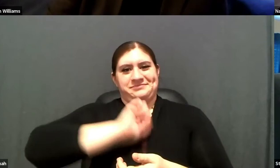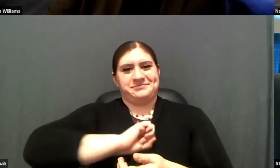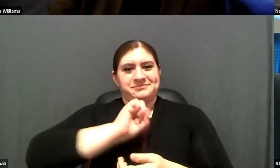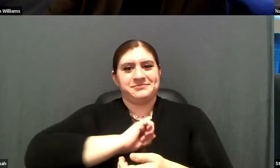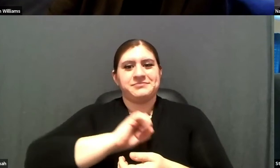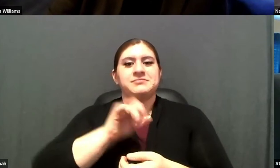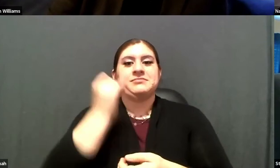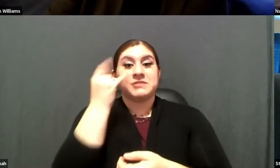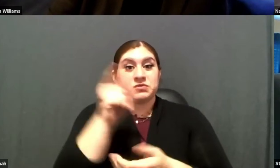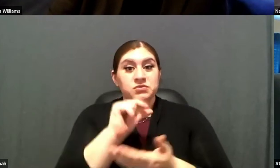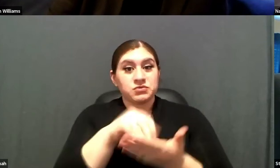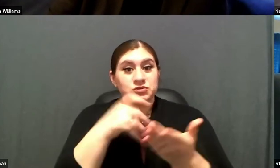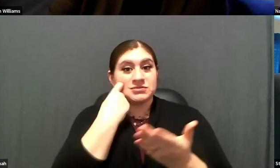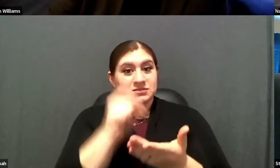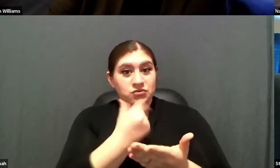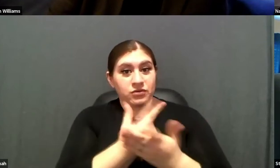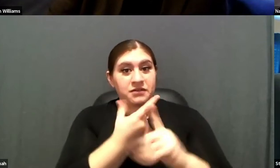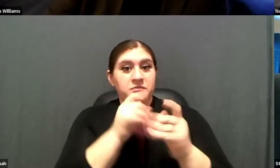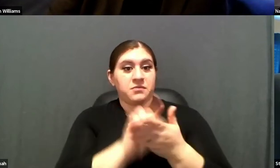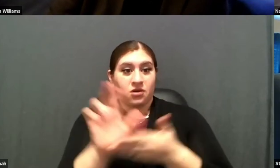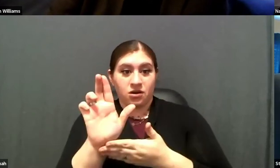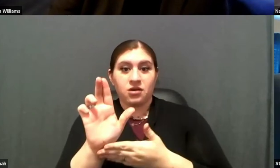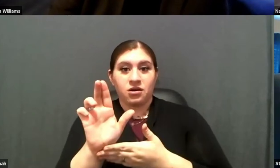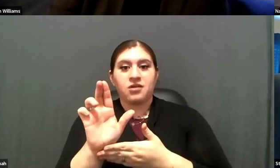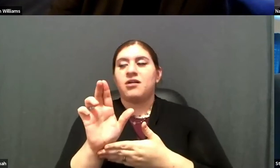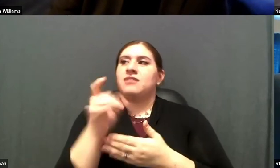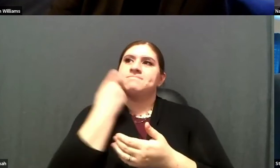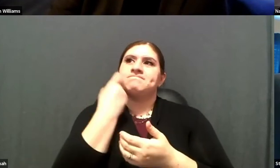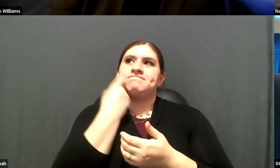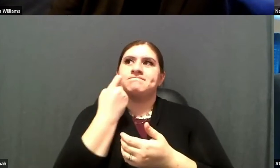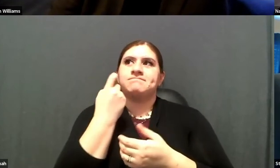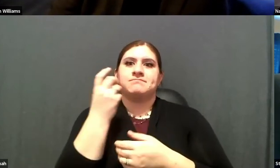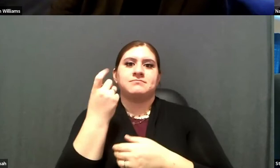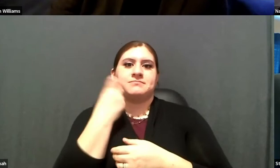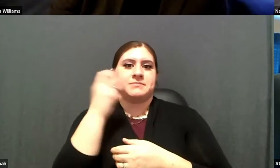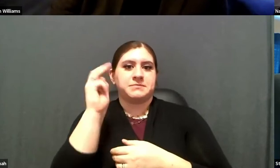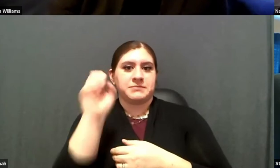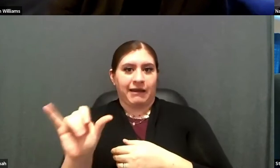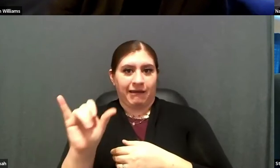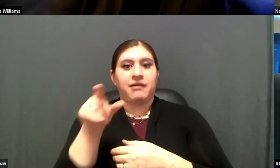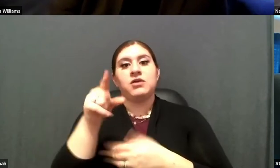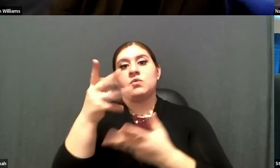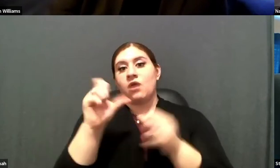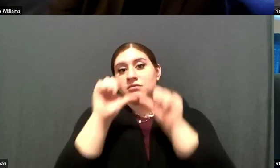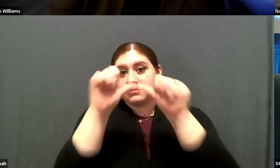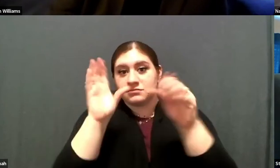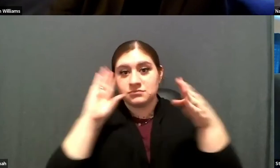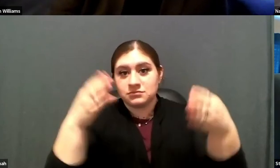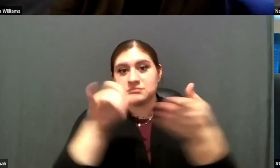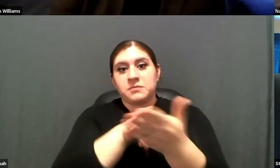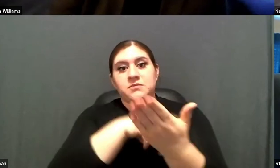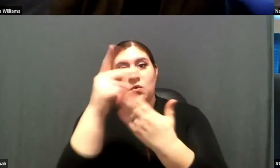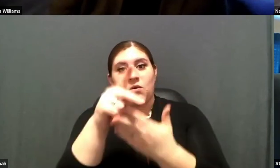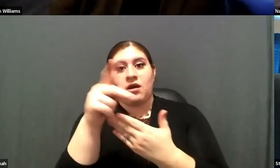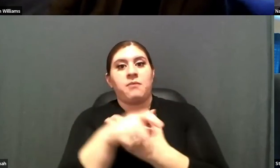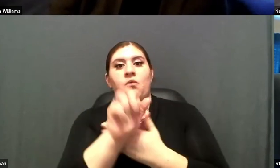So if you are a student that just graduated from Lamar University, like let's say this past May, and you are wanting to pursue this program or any